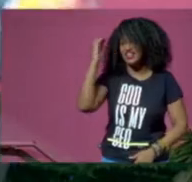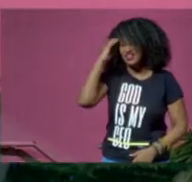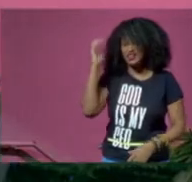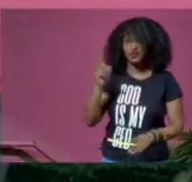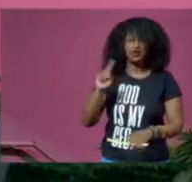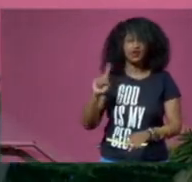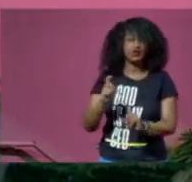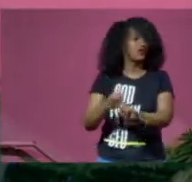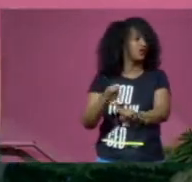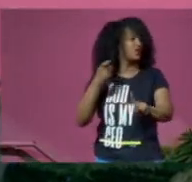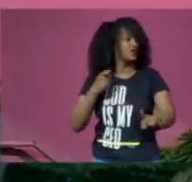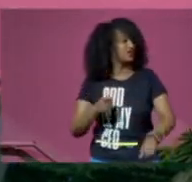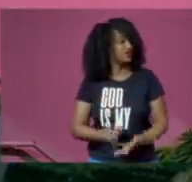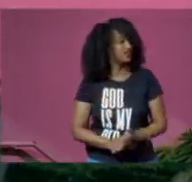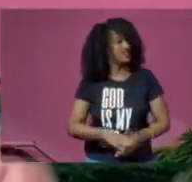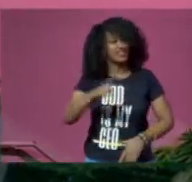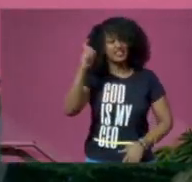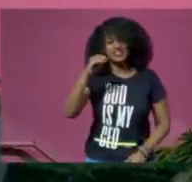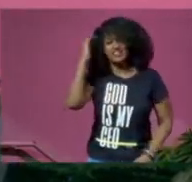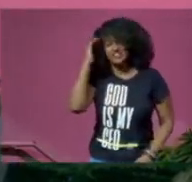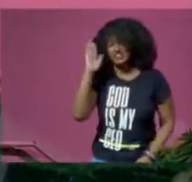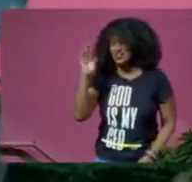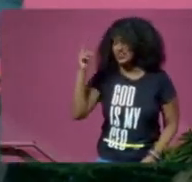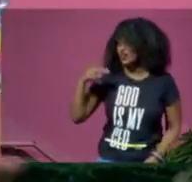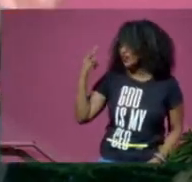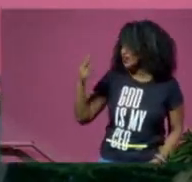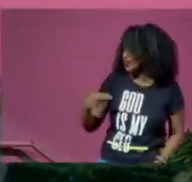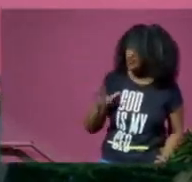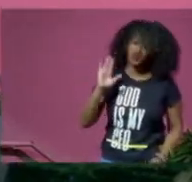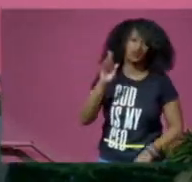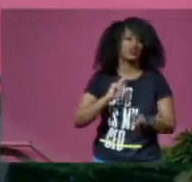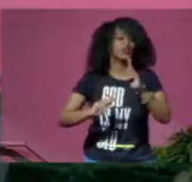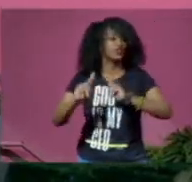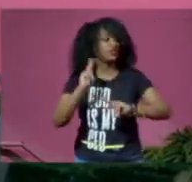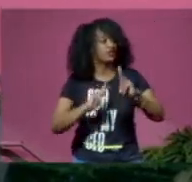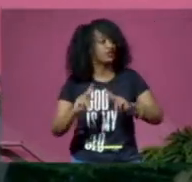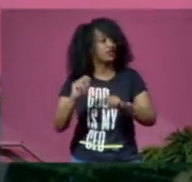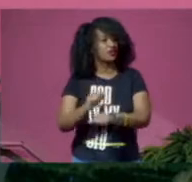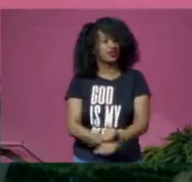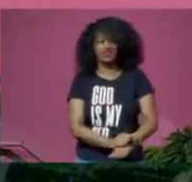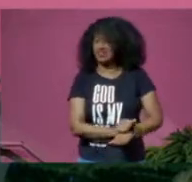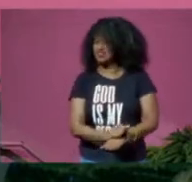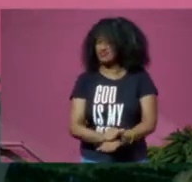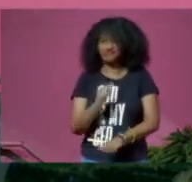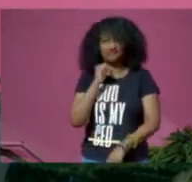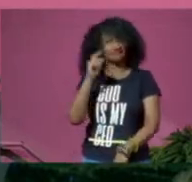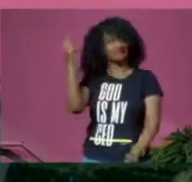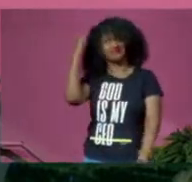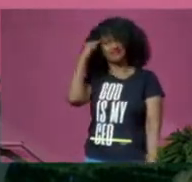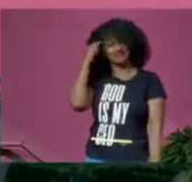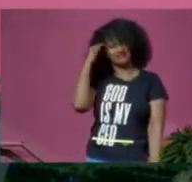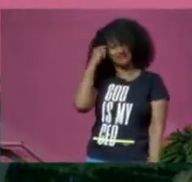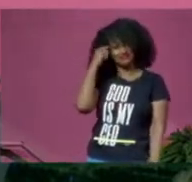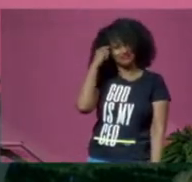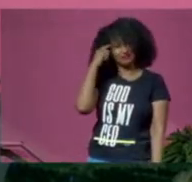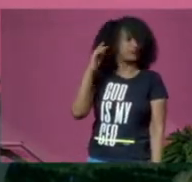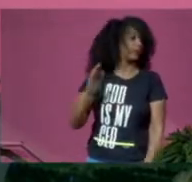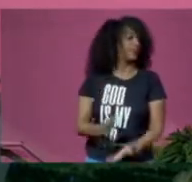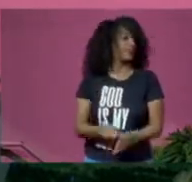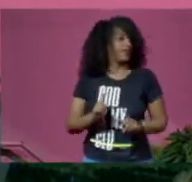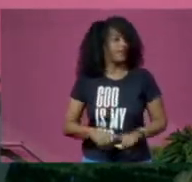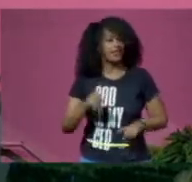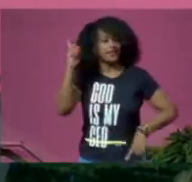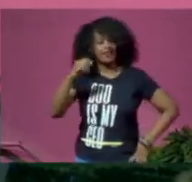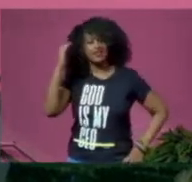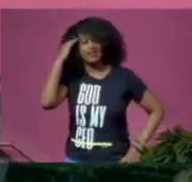from. You need to know your history. You need to know that your people were enslaved, but that they weren't slaves. You need to know that before